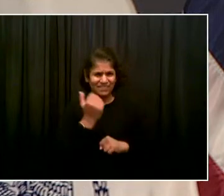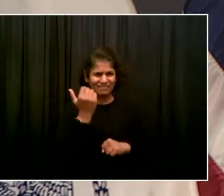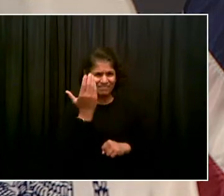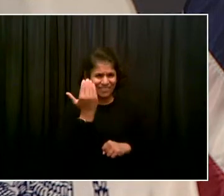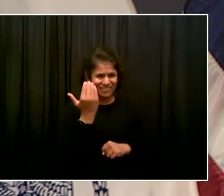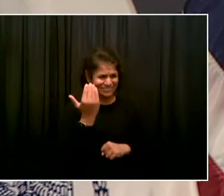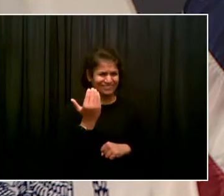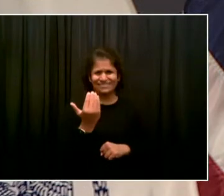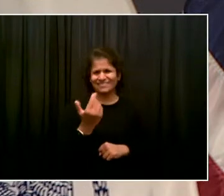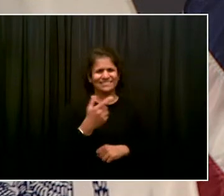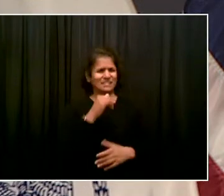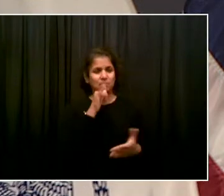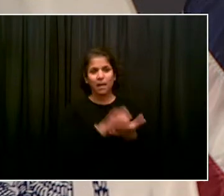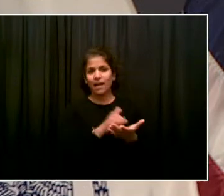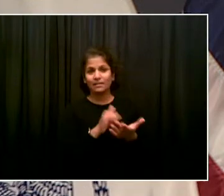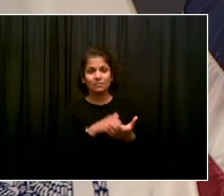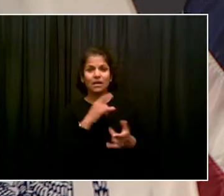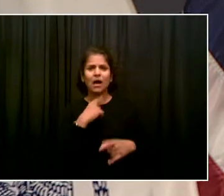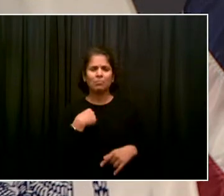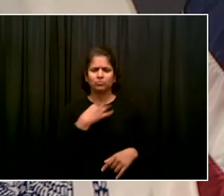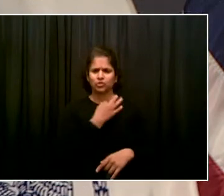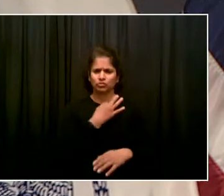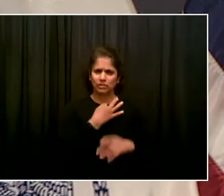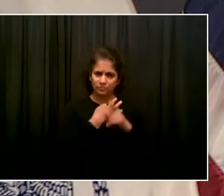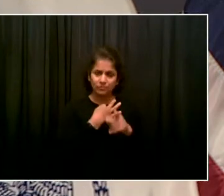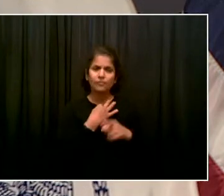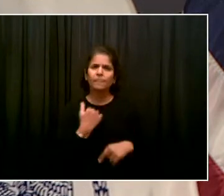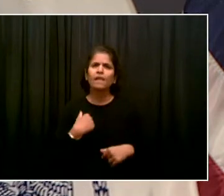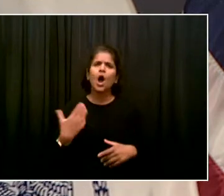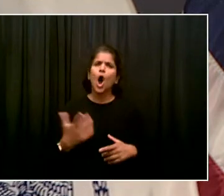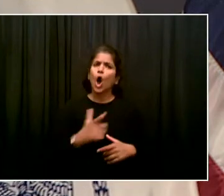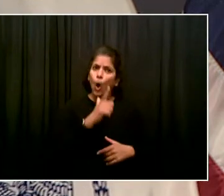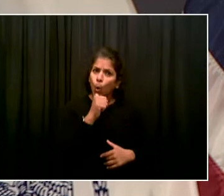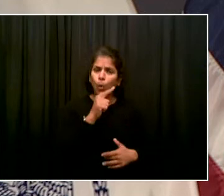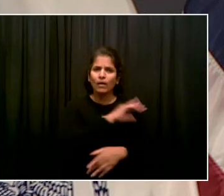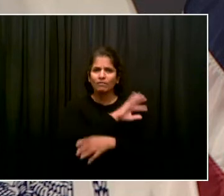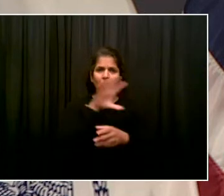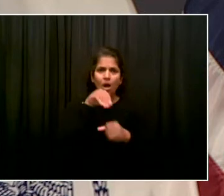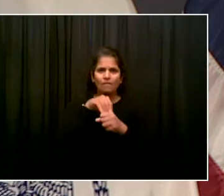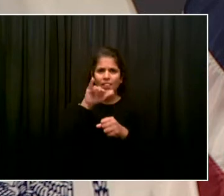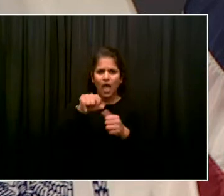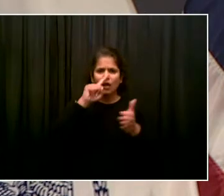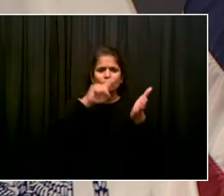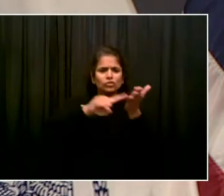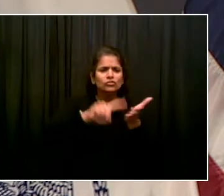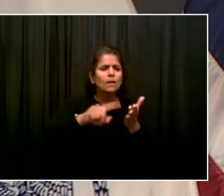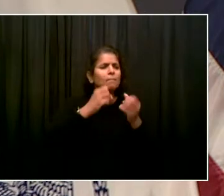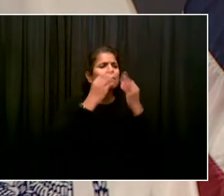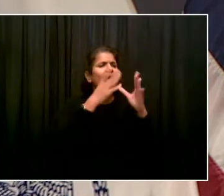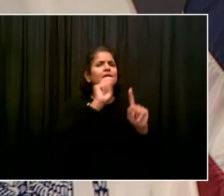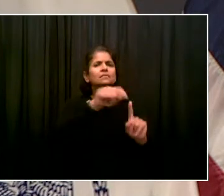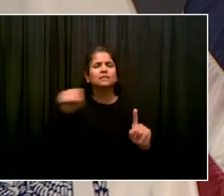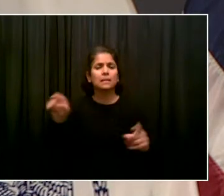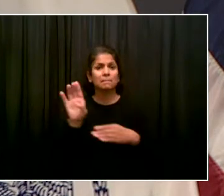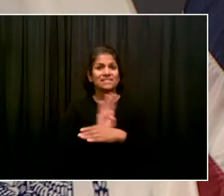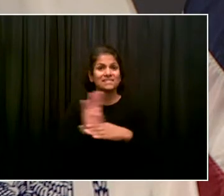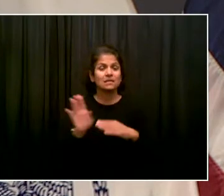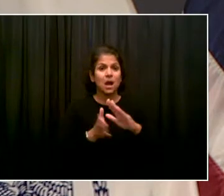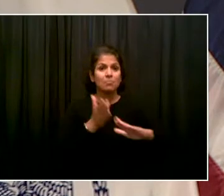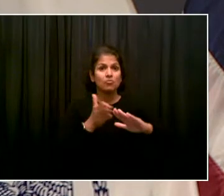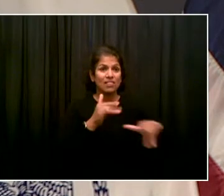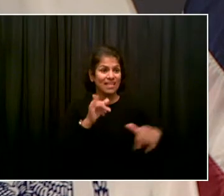of enforcement action is going on. Do the ones that get fined, are they only, I guess, the most egregious